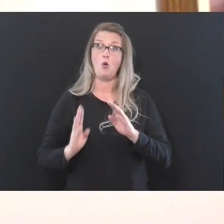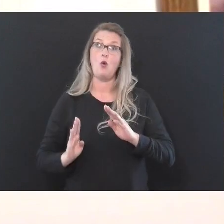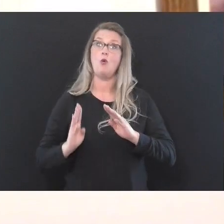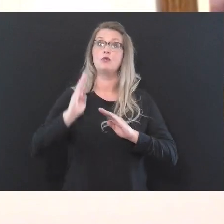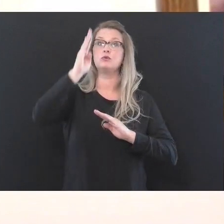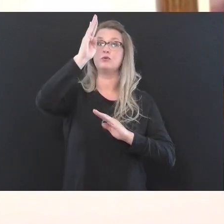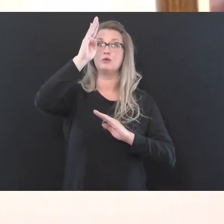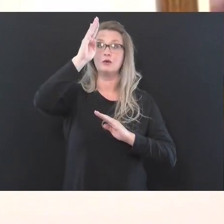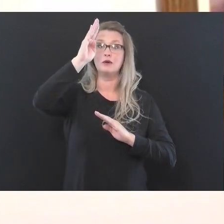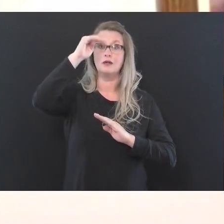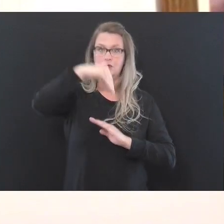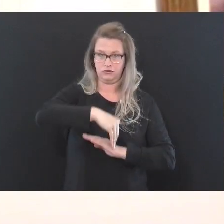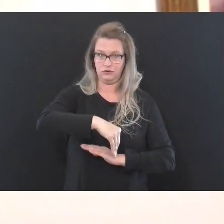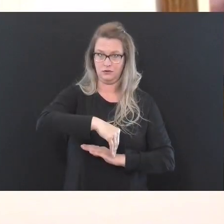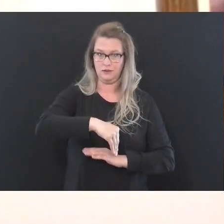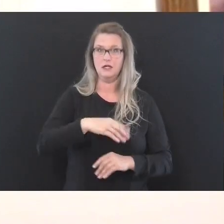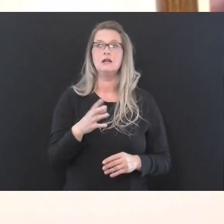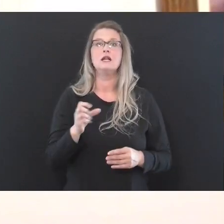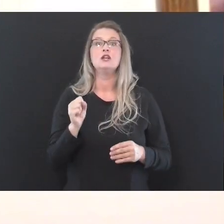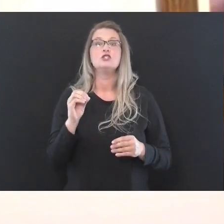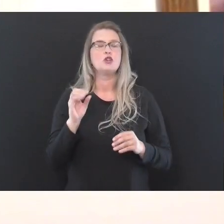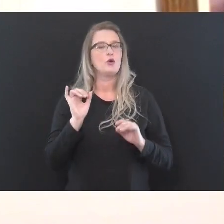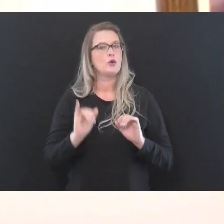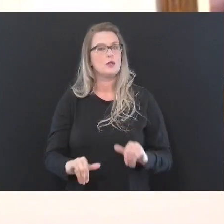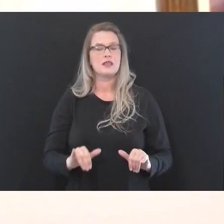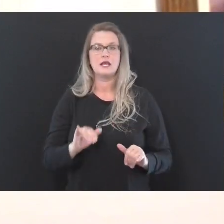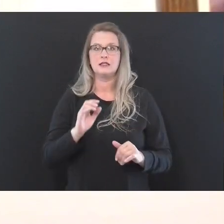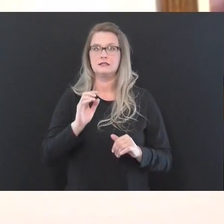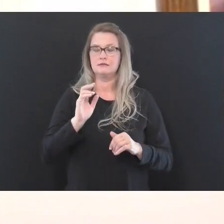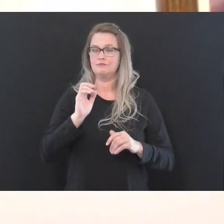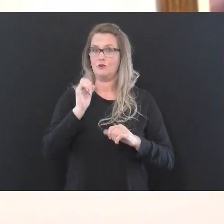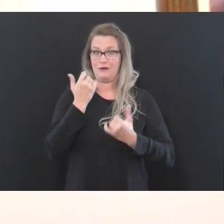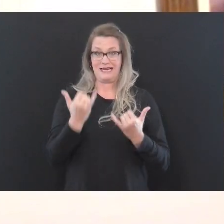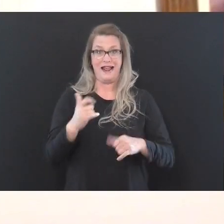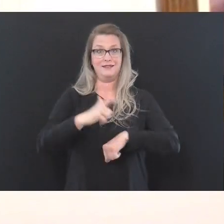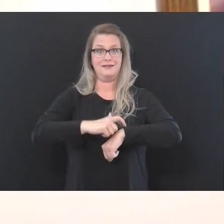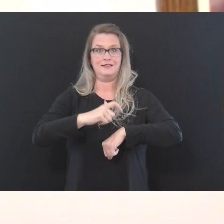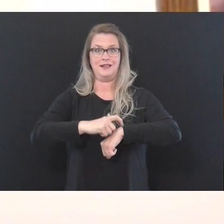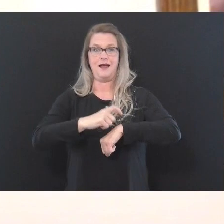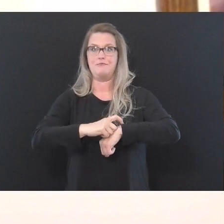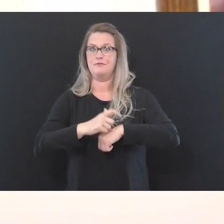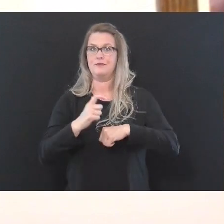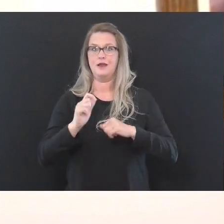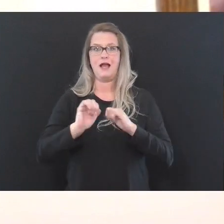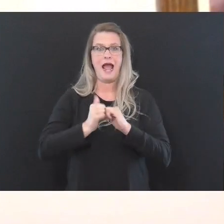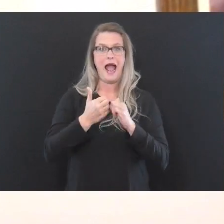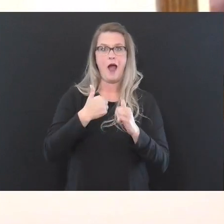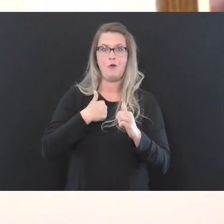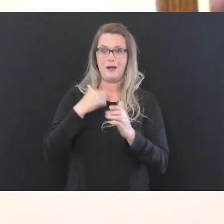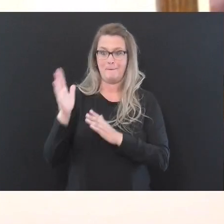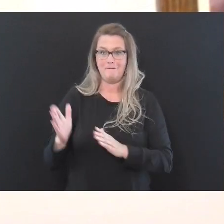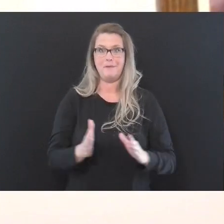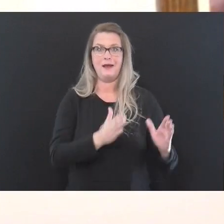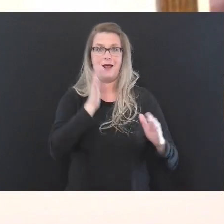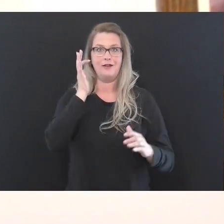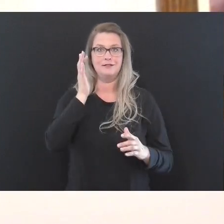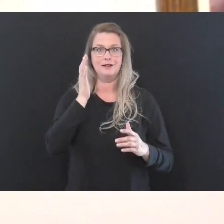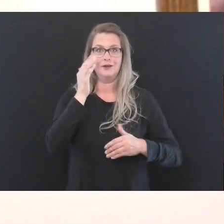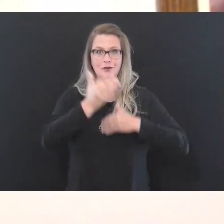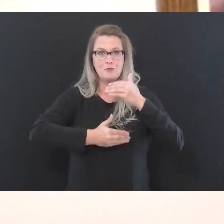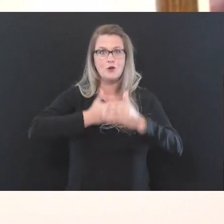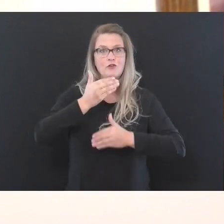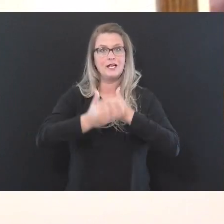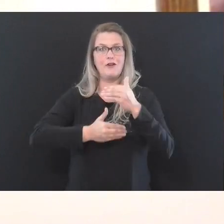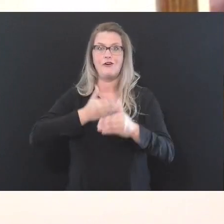assets. But this is an evolution of how we will deal with COVID-19,